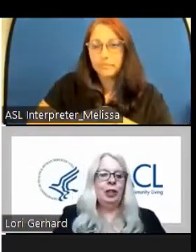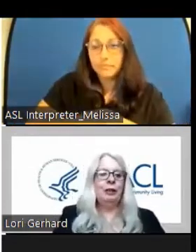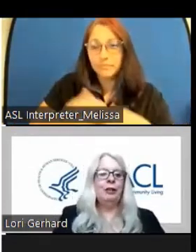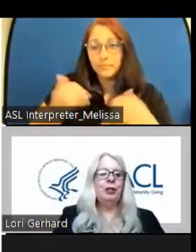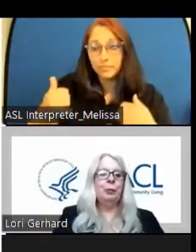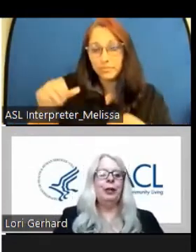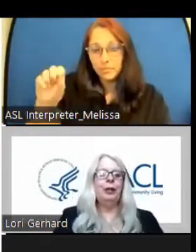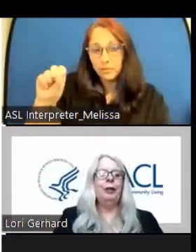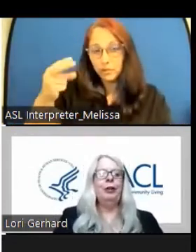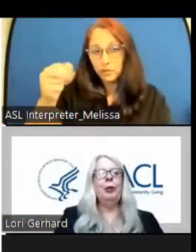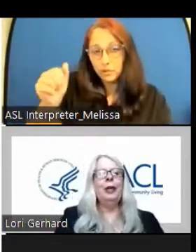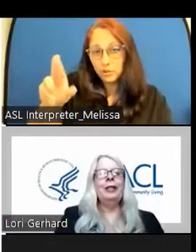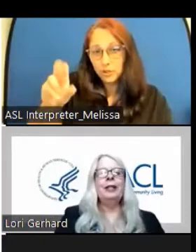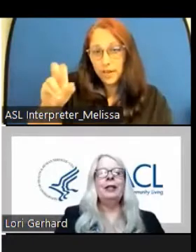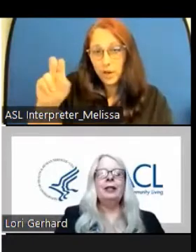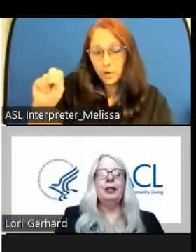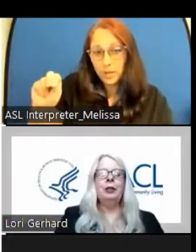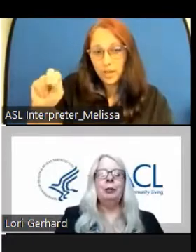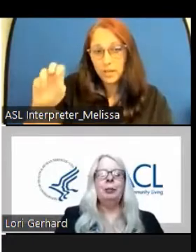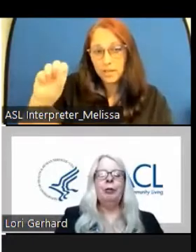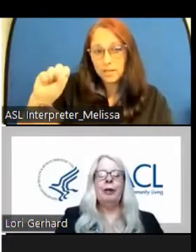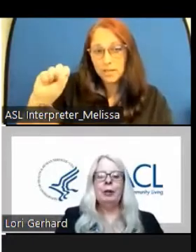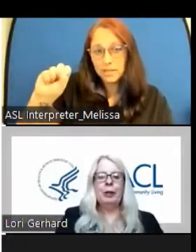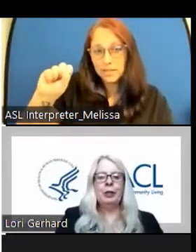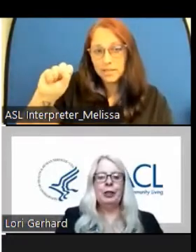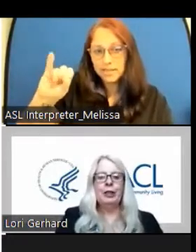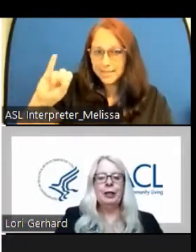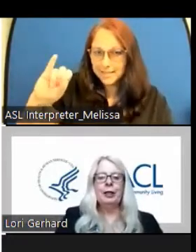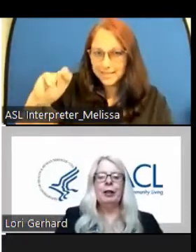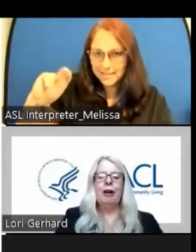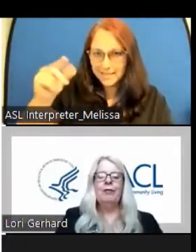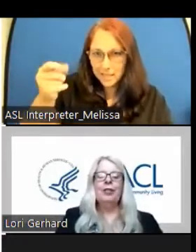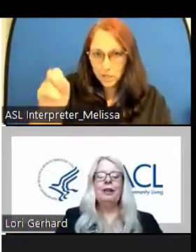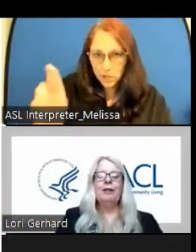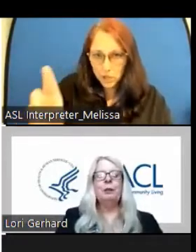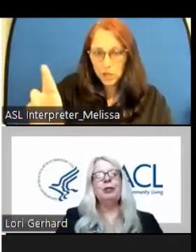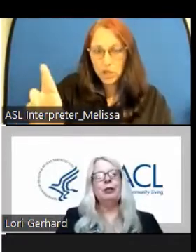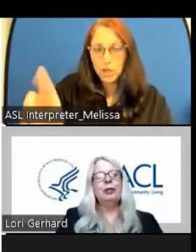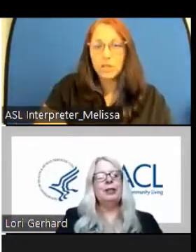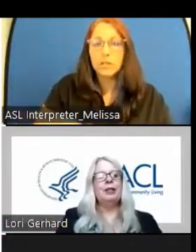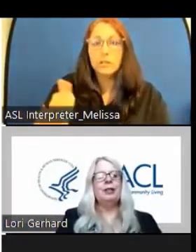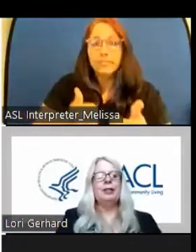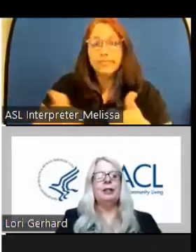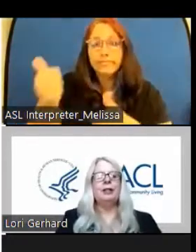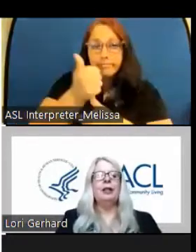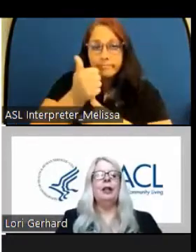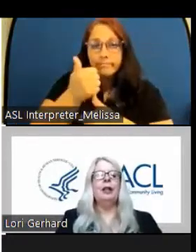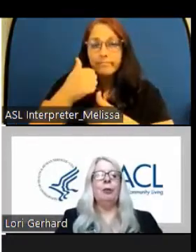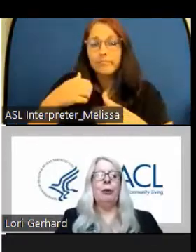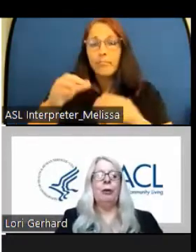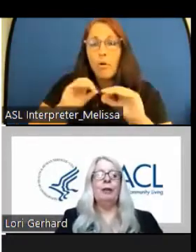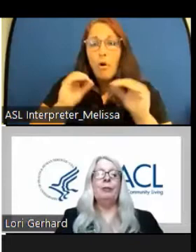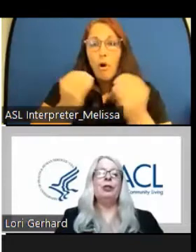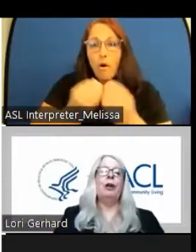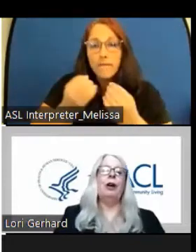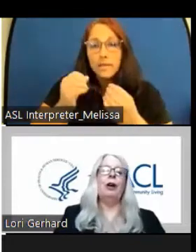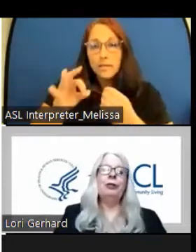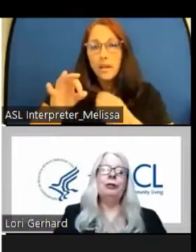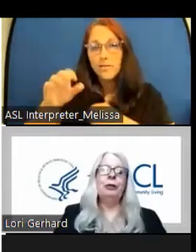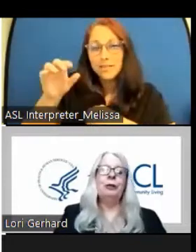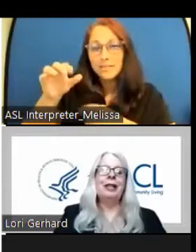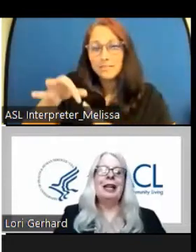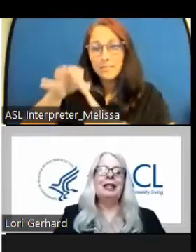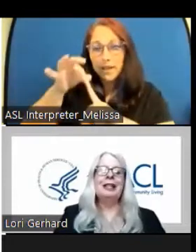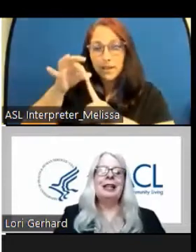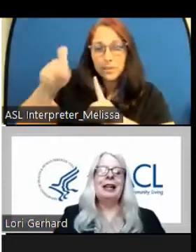is Sharon Springer, who is a senior program specialist in the Office of Special Needs Assistance Programs, also